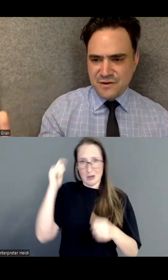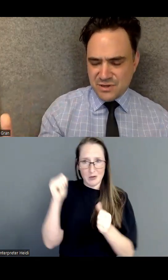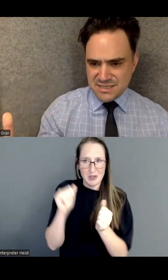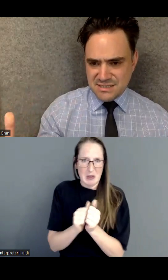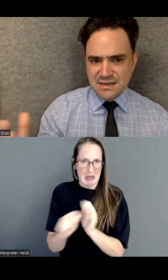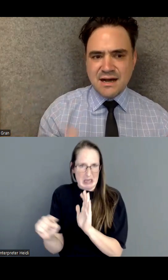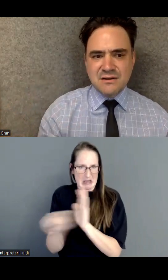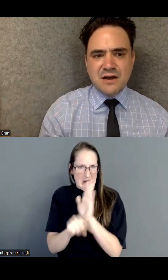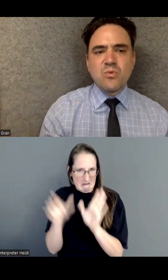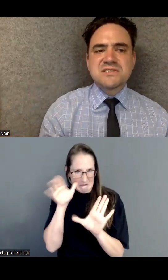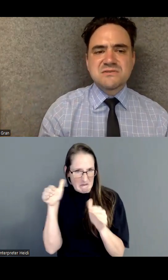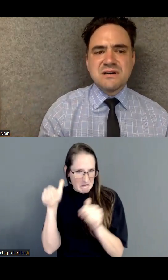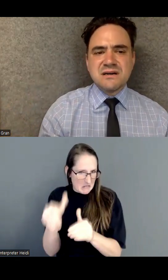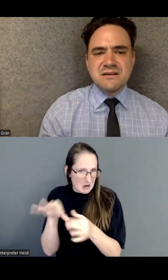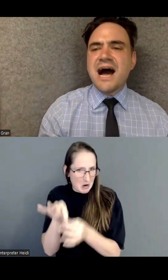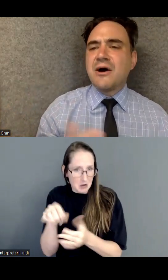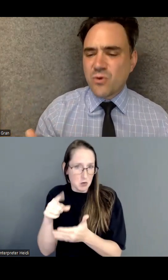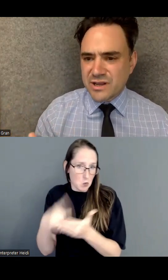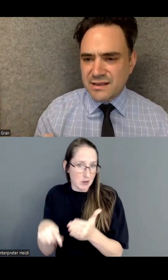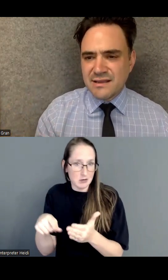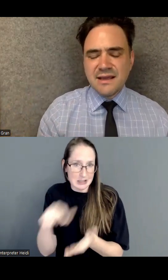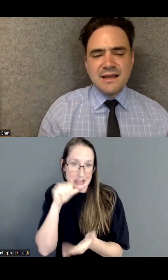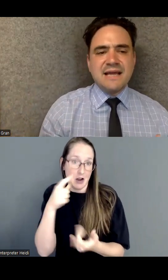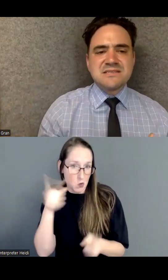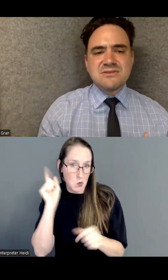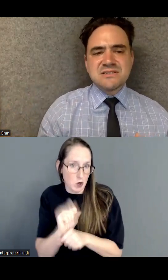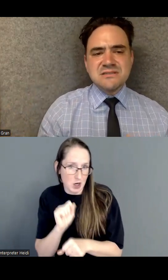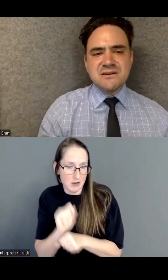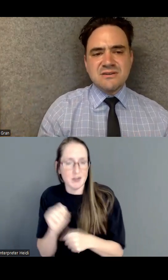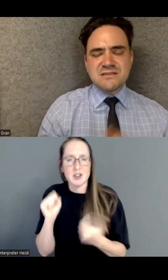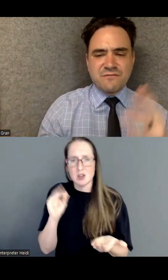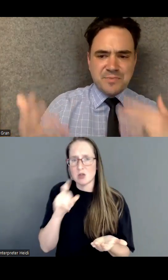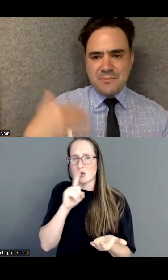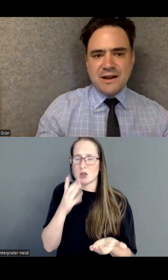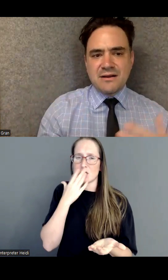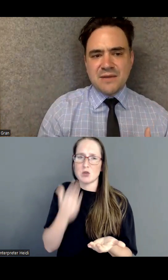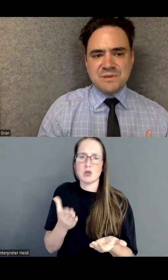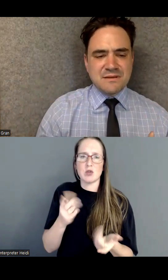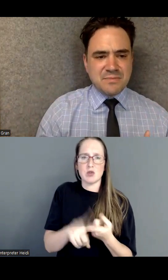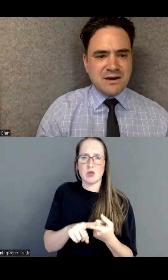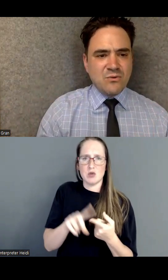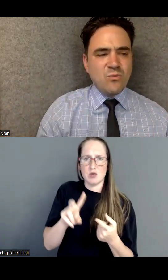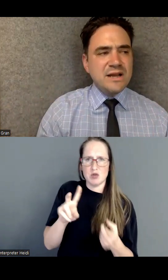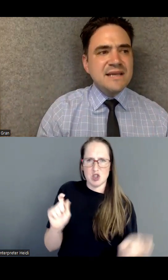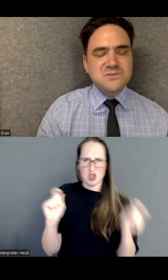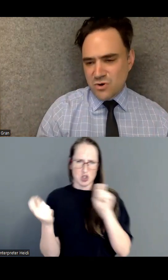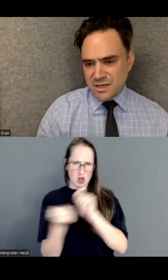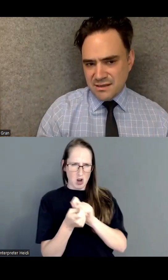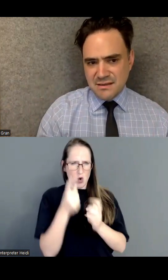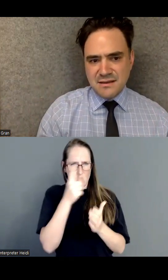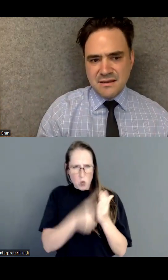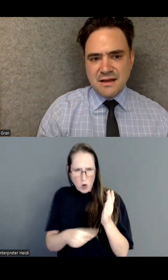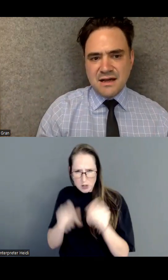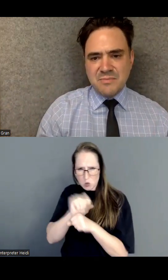negative focus on what's not working. And so it's good to always flip that paradigm and think about what is